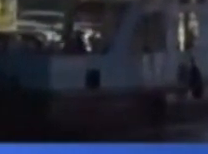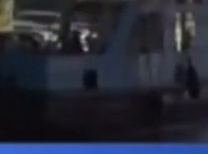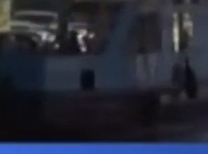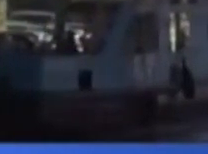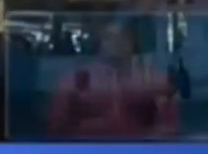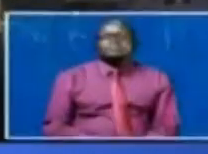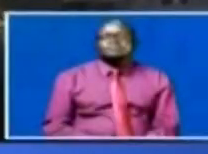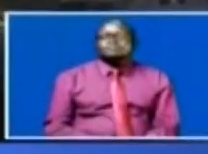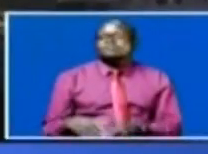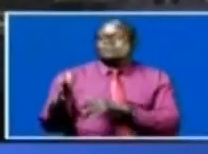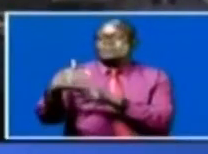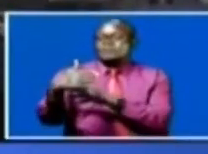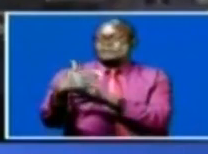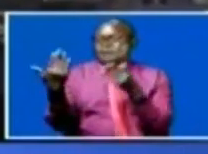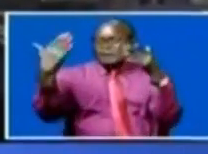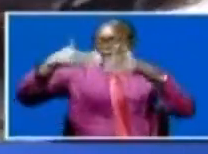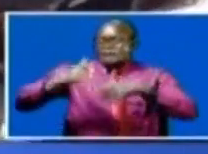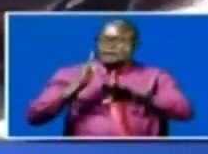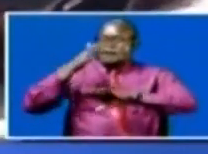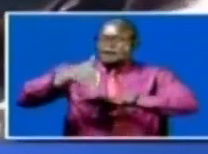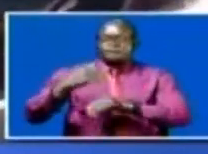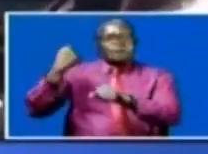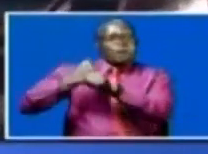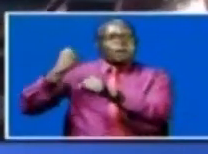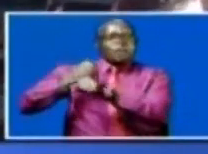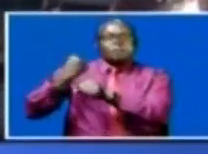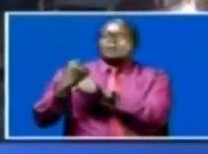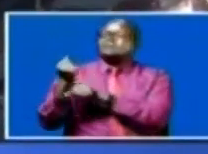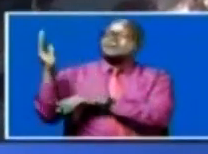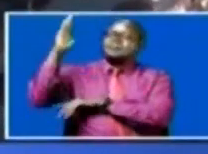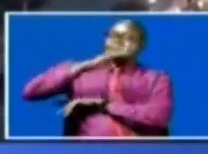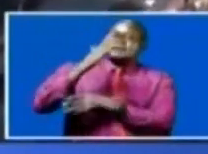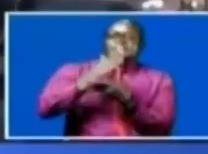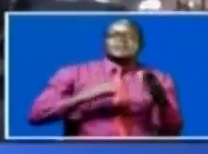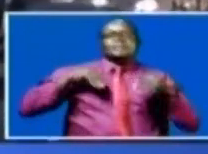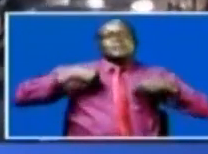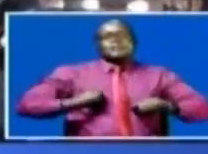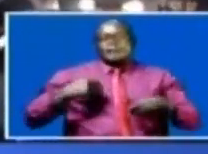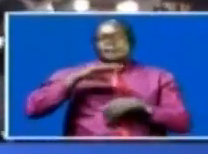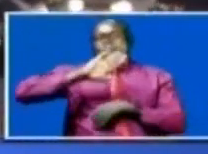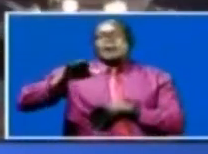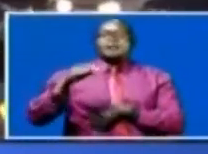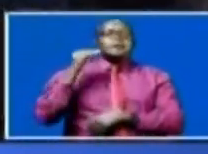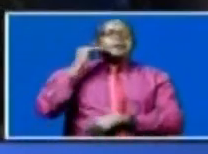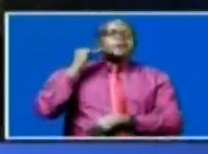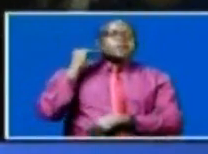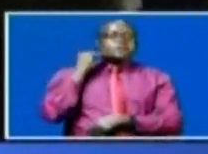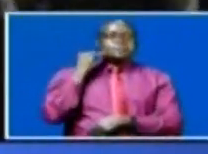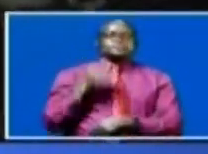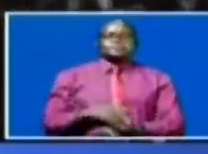It is on a Thursday night, and after the hustling and bustling of the day, some are retiring to their homes.